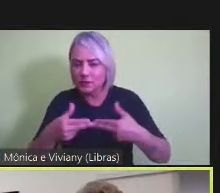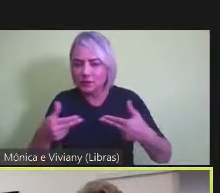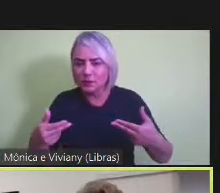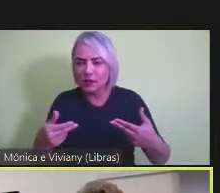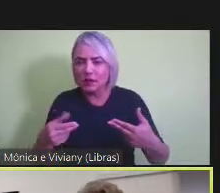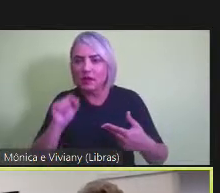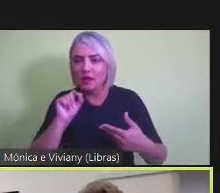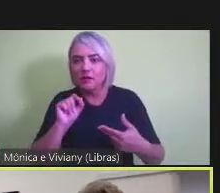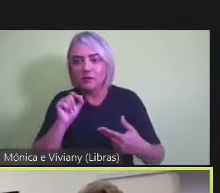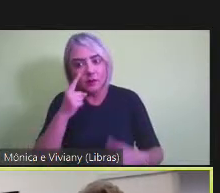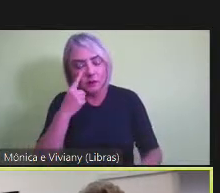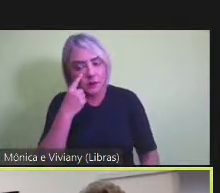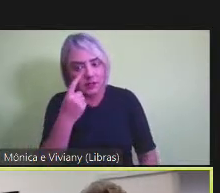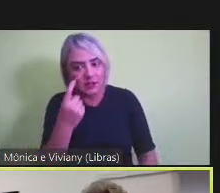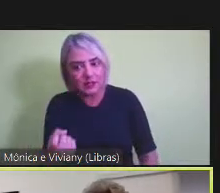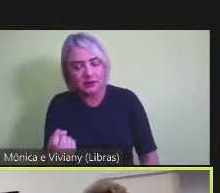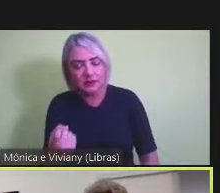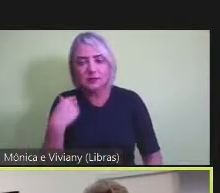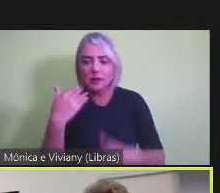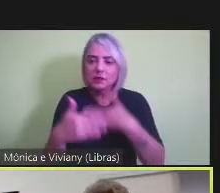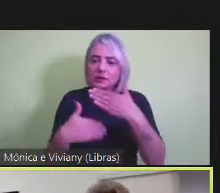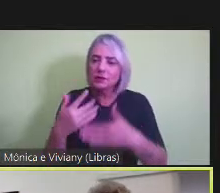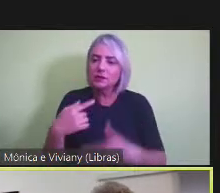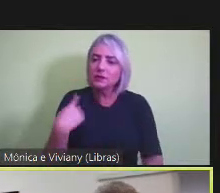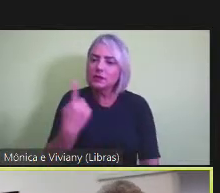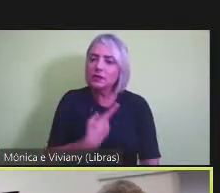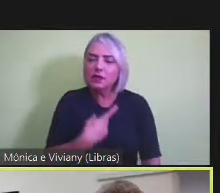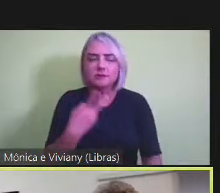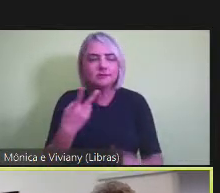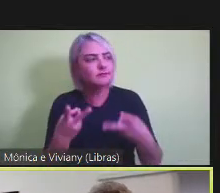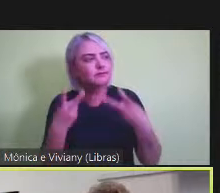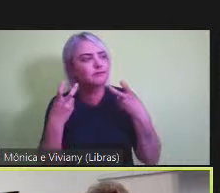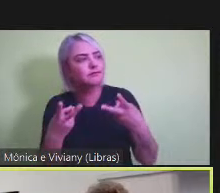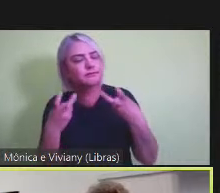titles, and which was very interesting, the procedure, and